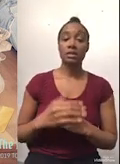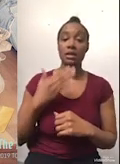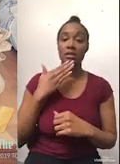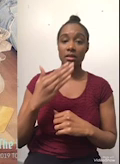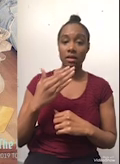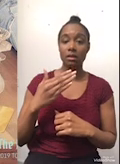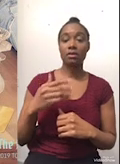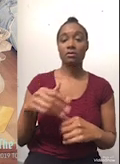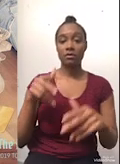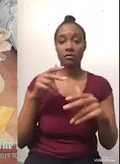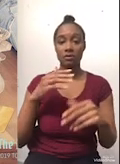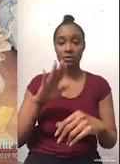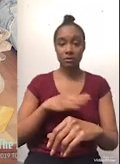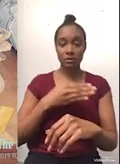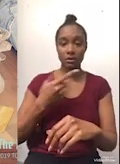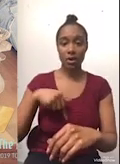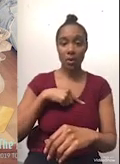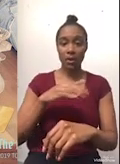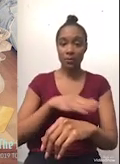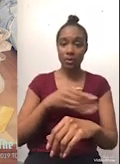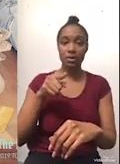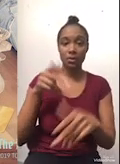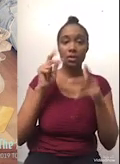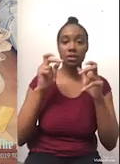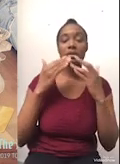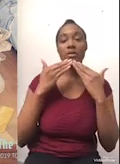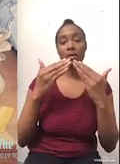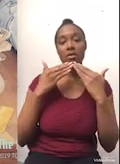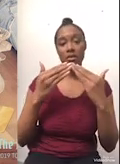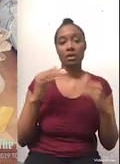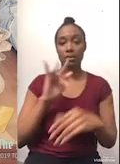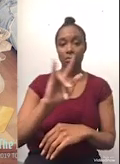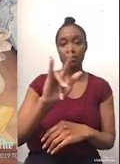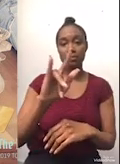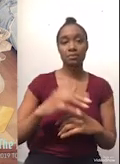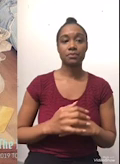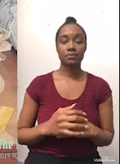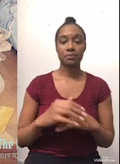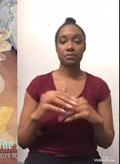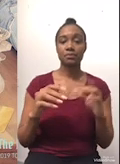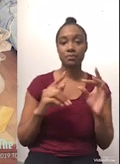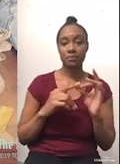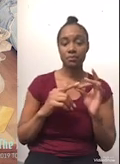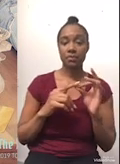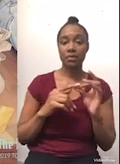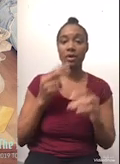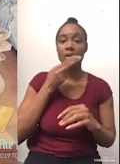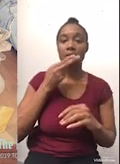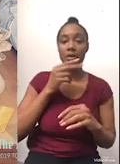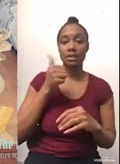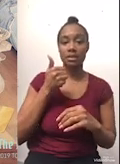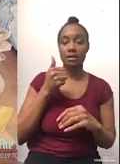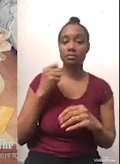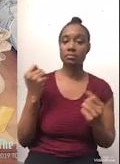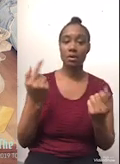See you soon. I love you. Honey. Honey10. Let's always rise up together. We trust you'll come and